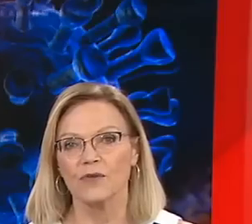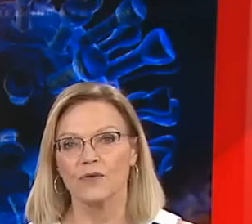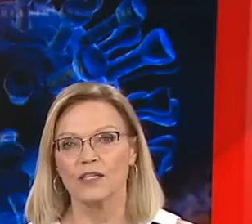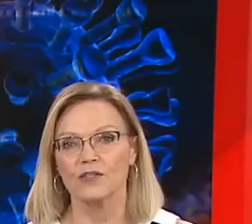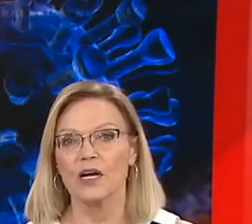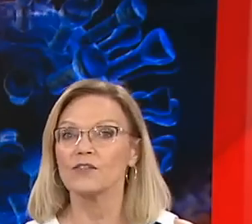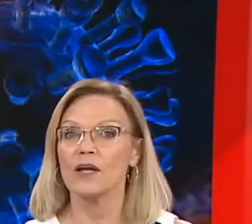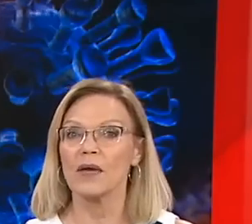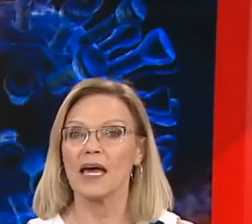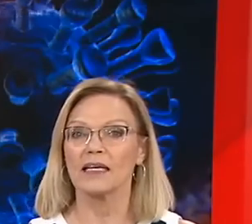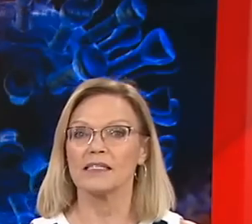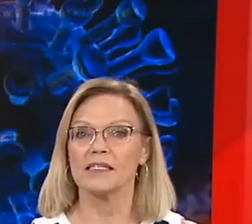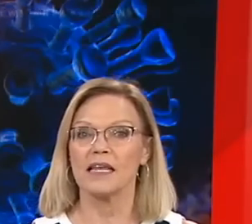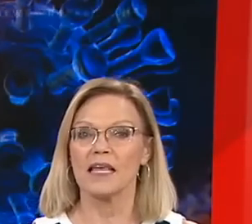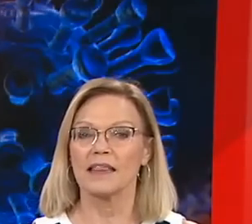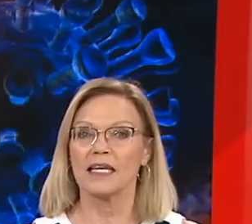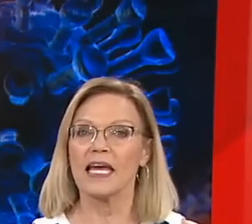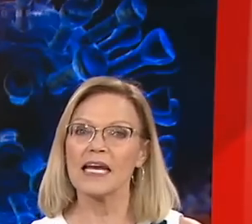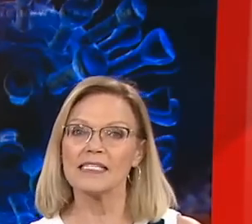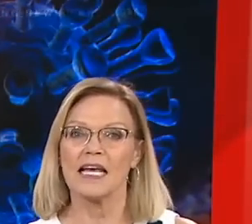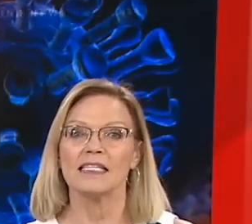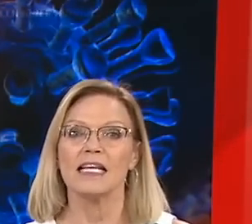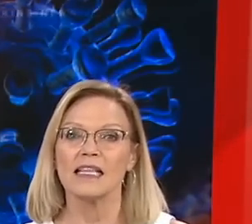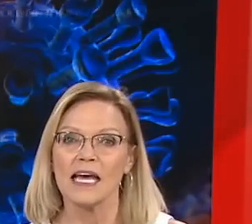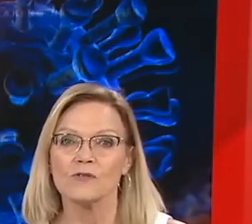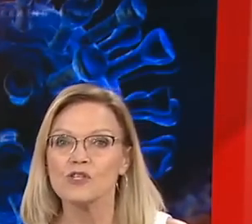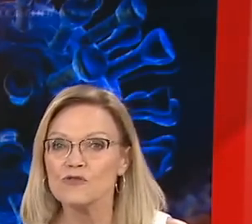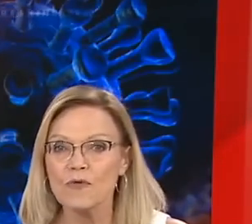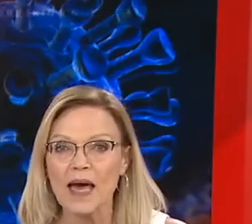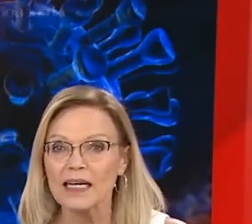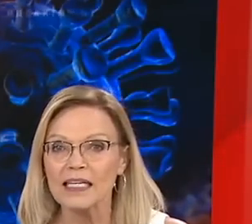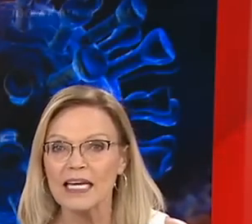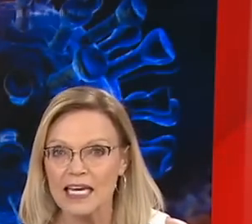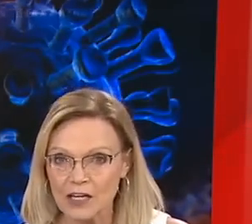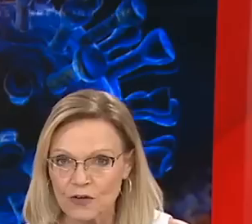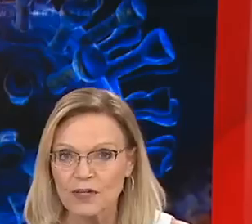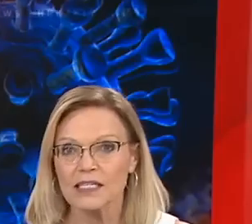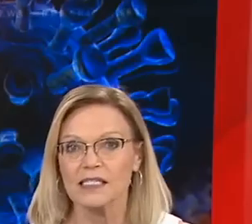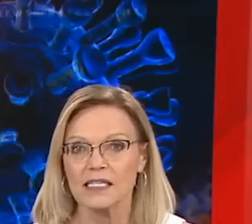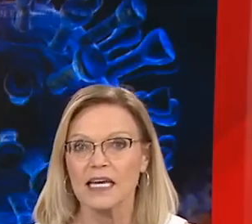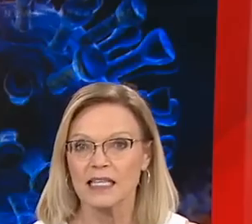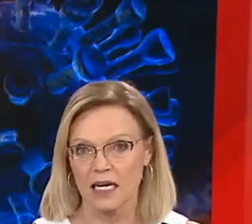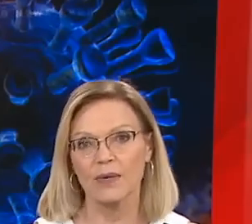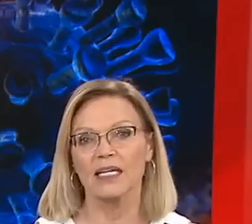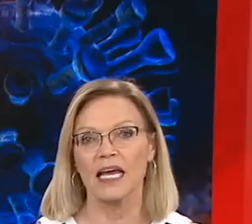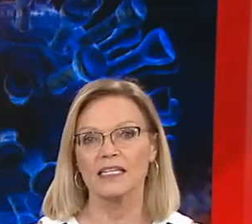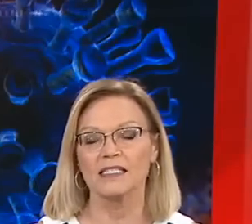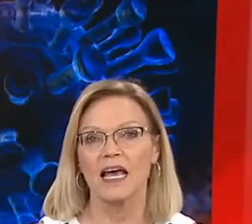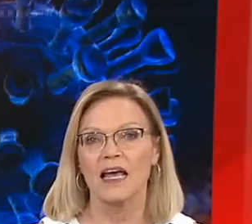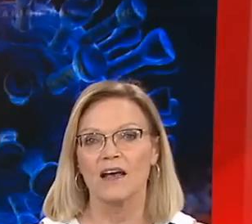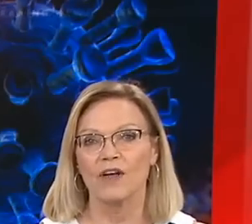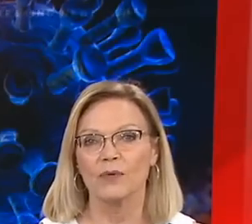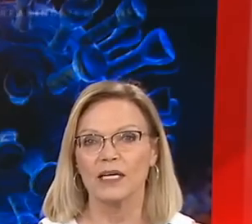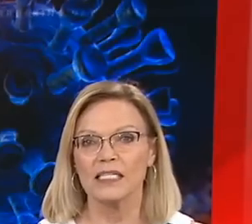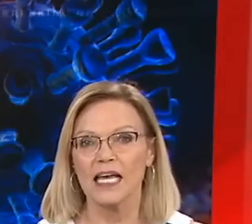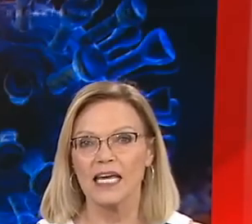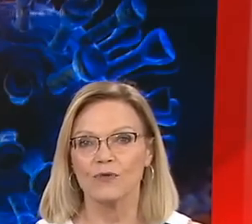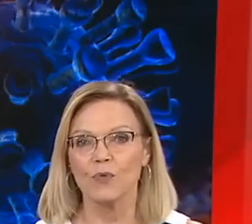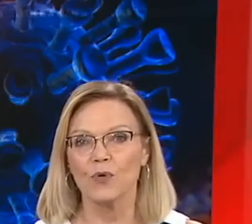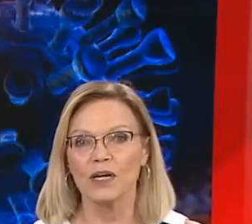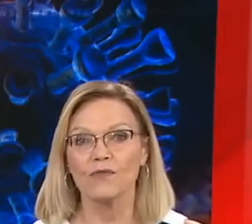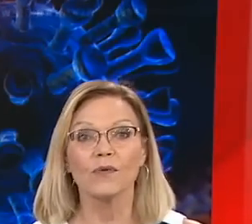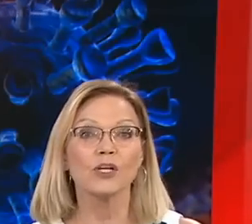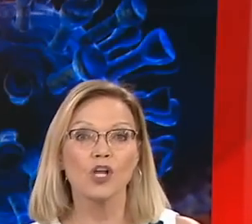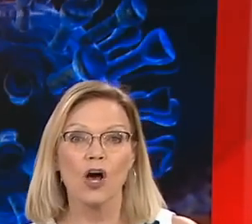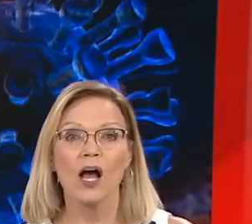The state health director, Dr. Acton, said that the case and death counts could dramatically increase in the coming days following a delay